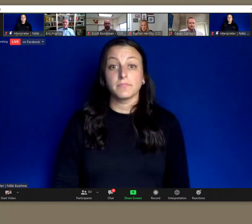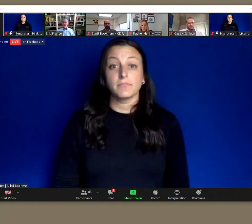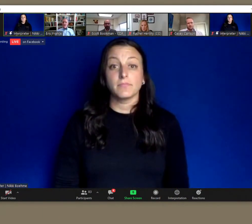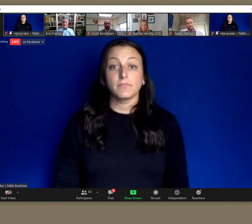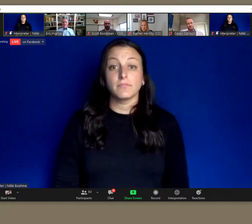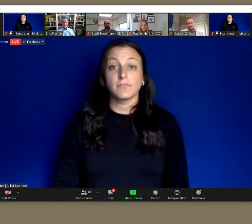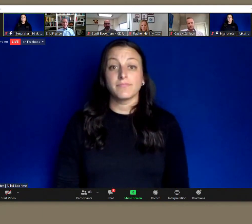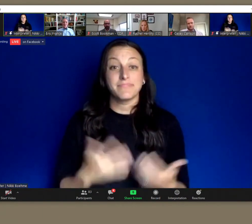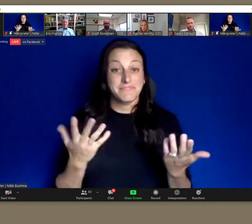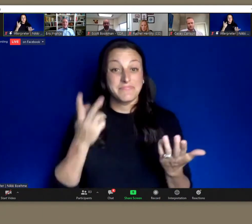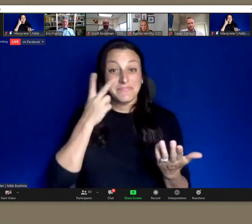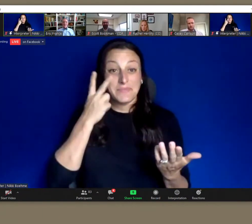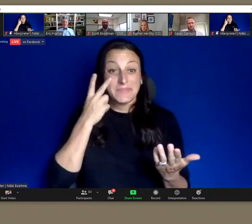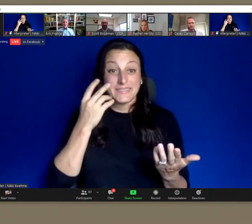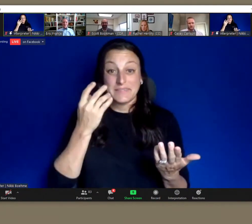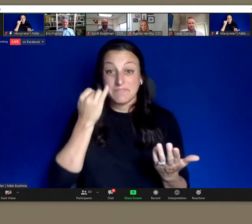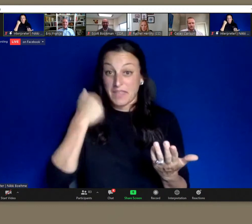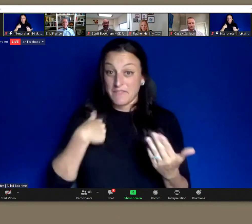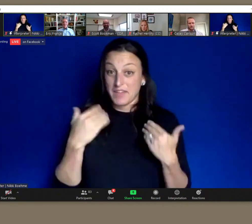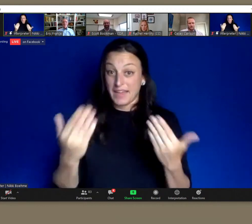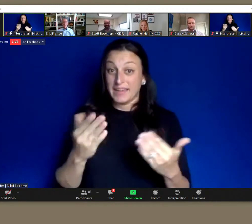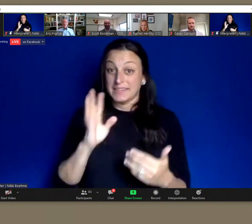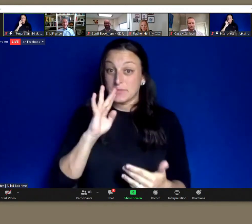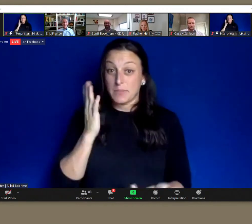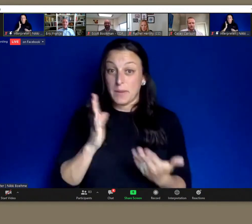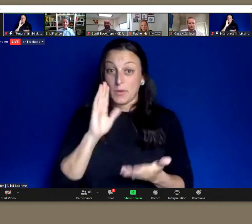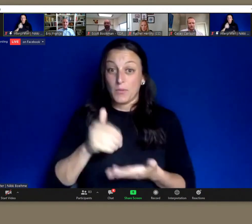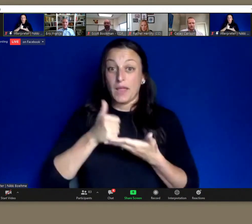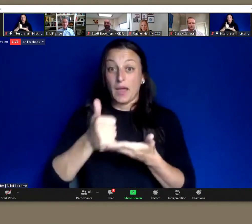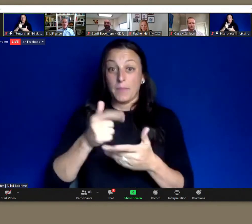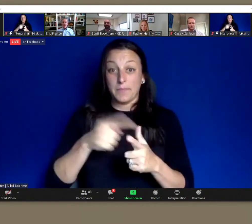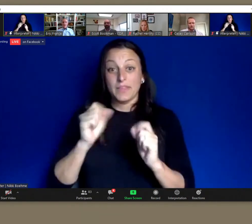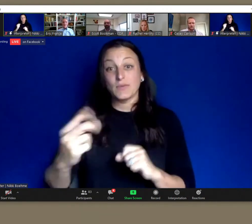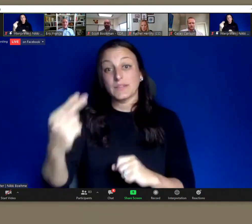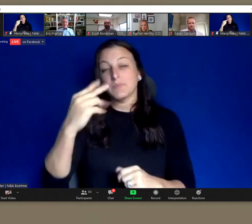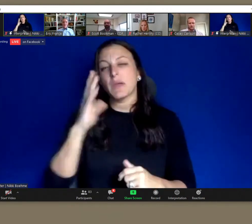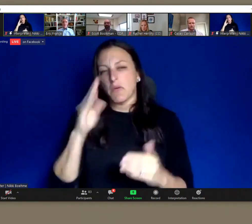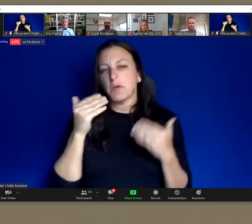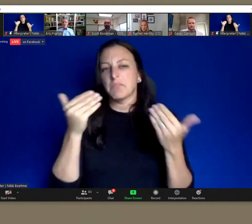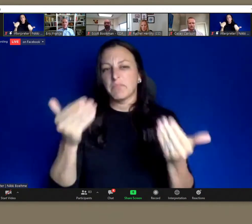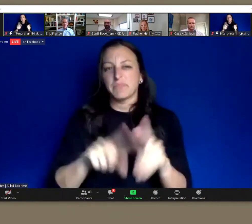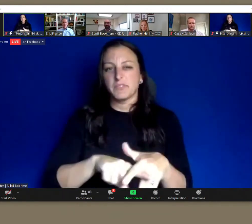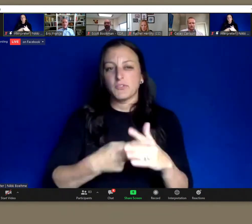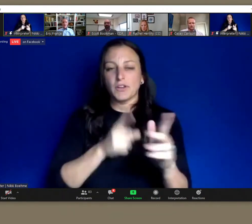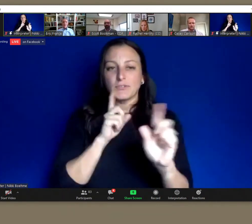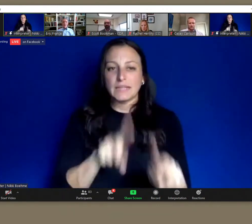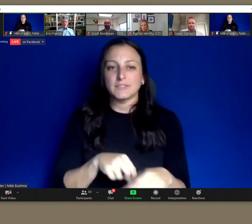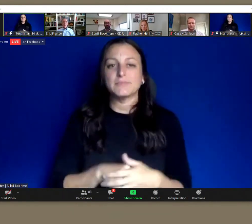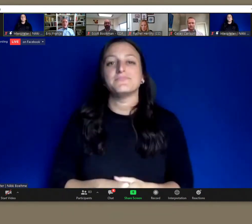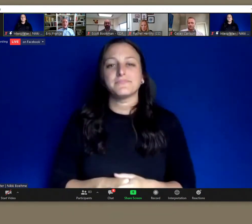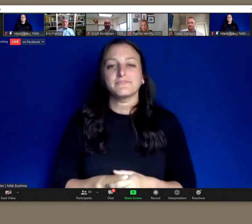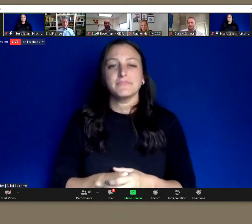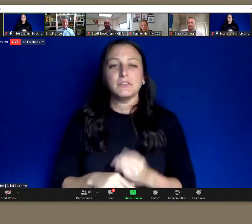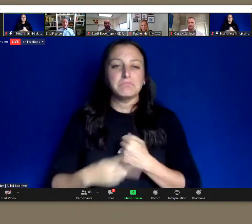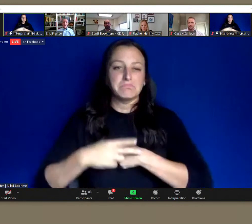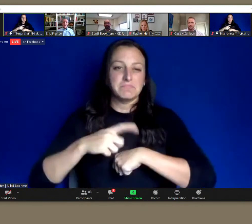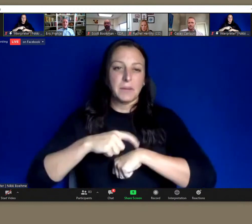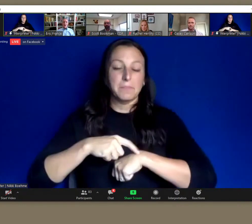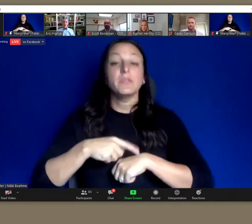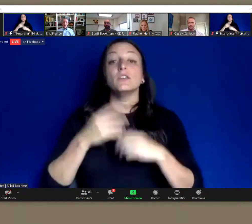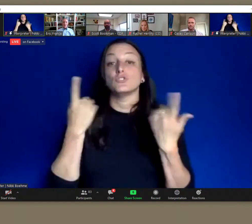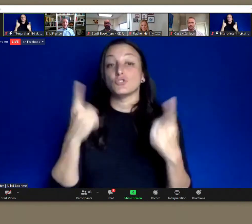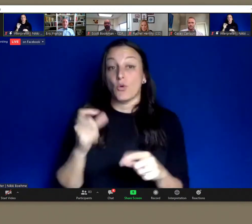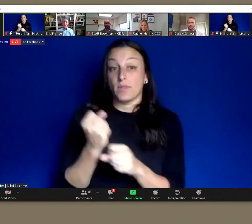well, let's see if I start speaking, if that helps and you can see me. Let me go ahead and get started from a time perspective. Last